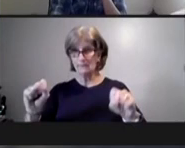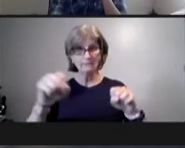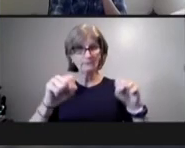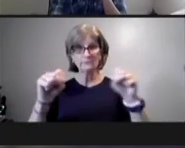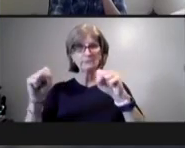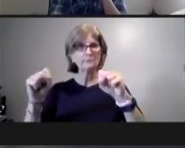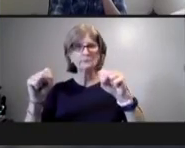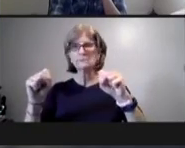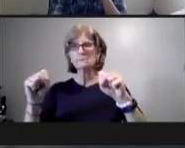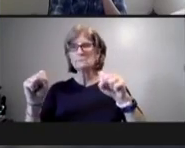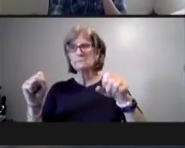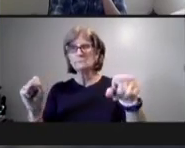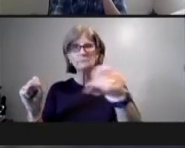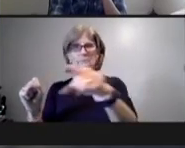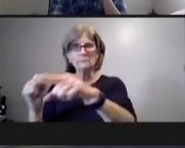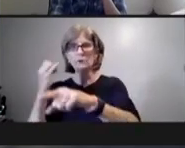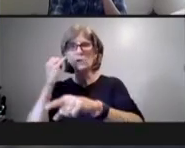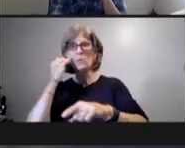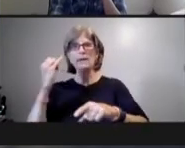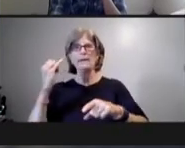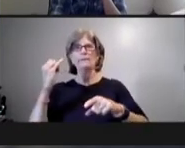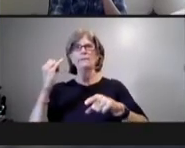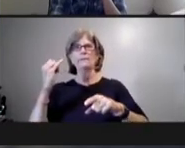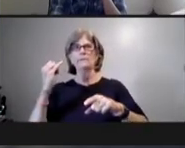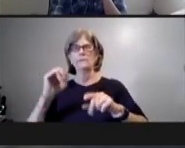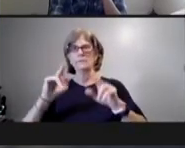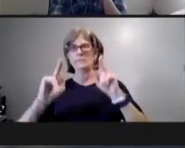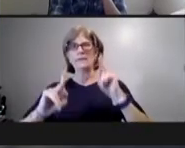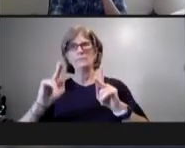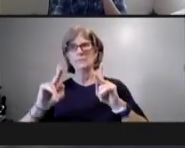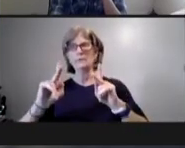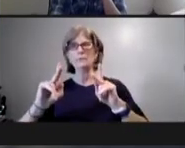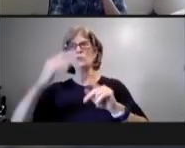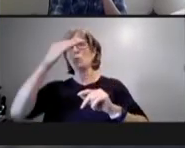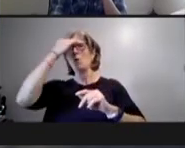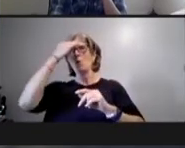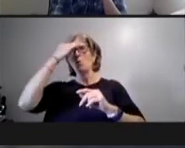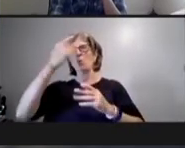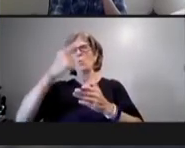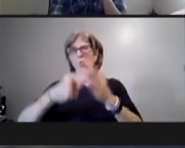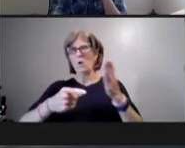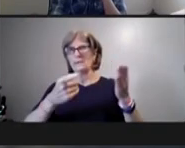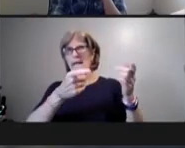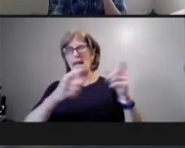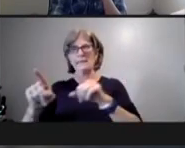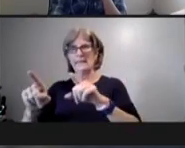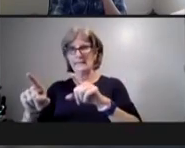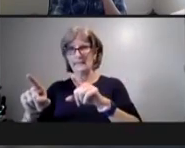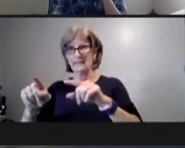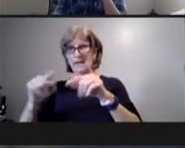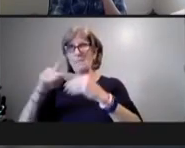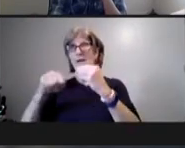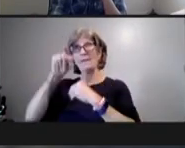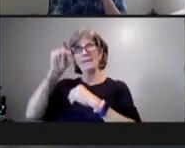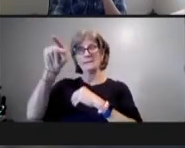So if there's anything that's distributed ahead of time related to this particular item, please everybody take a look so that